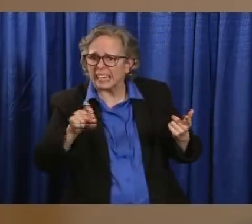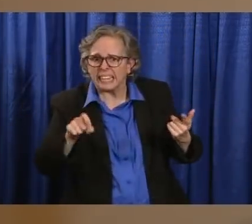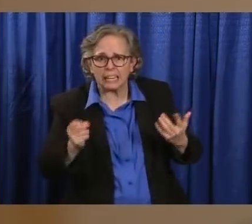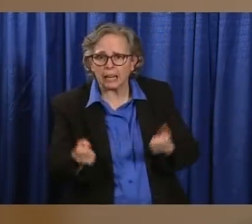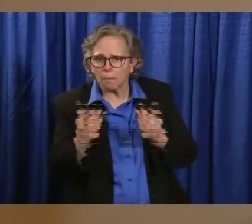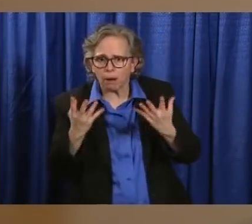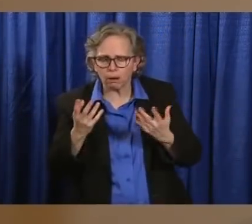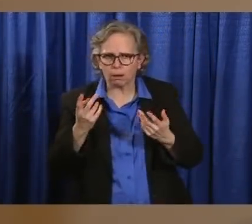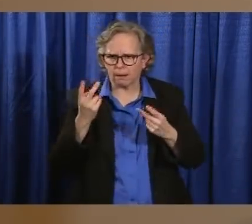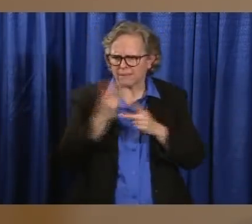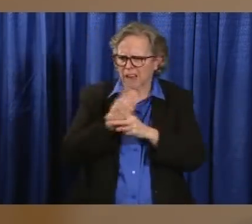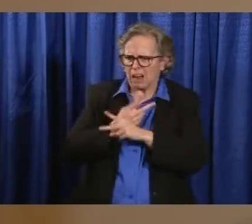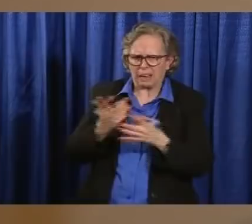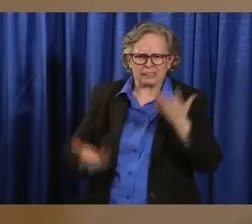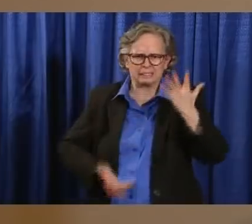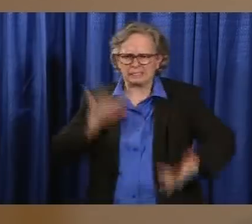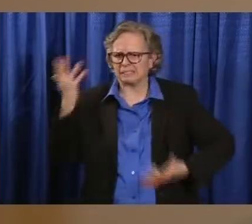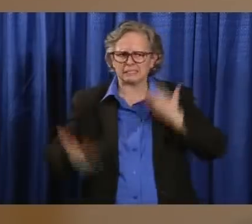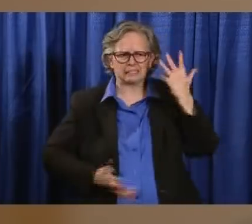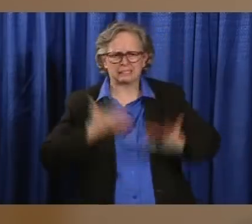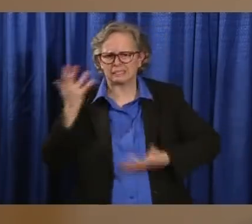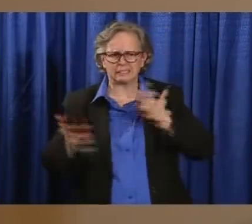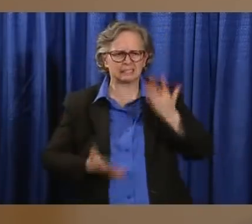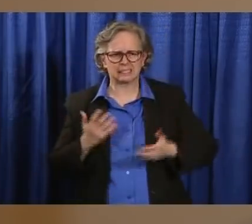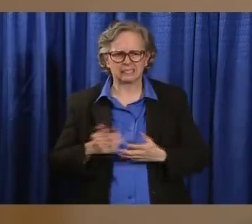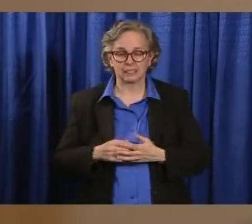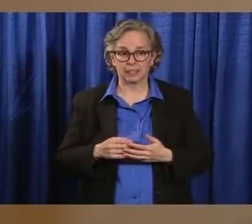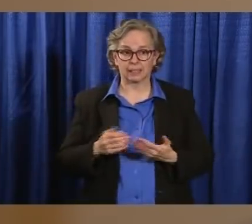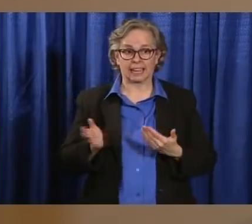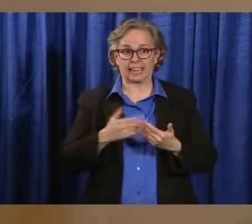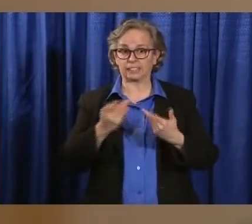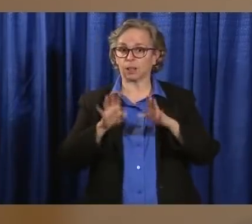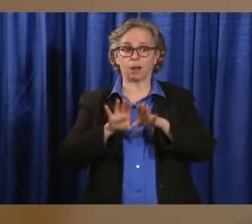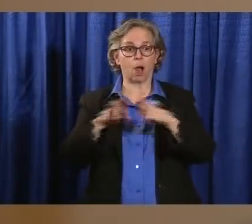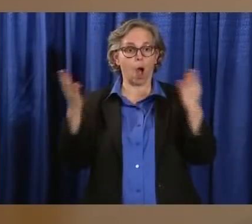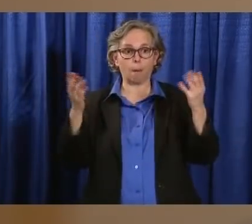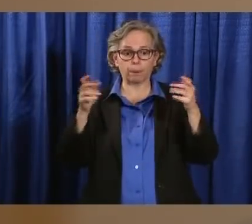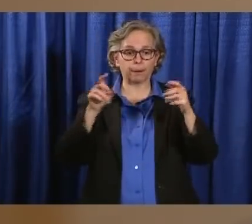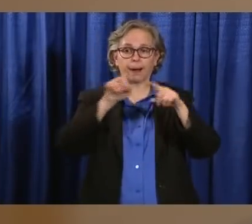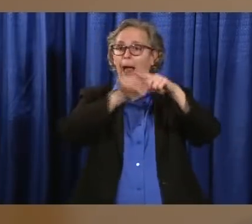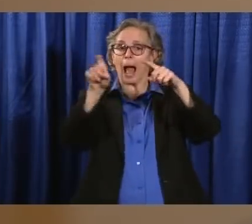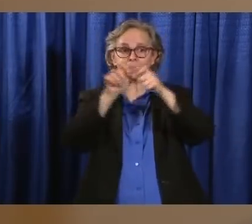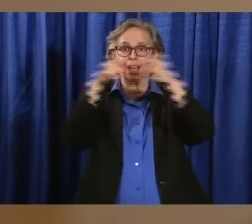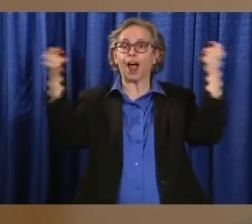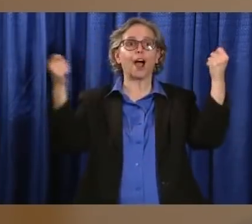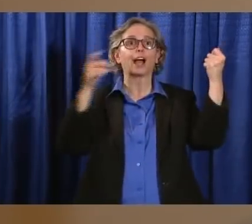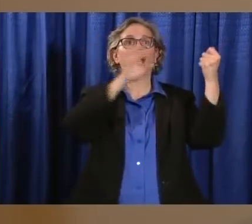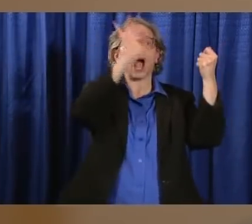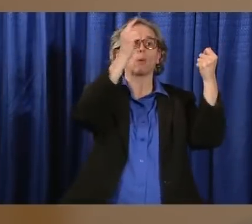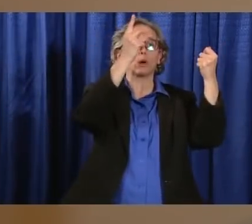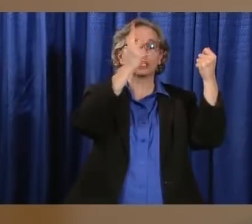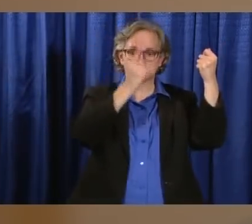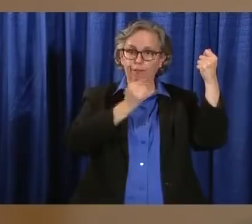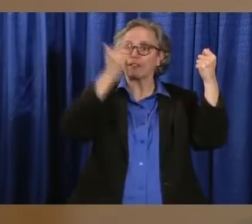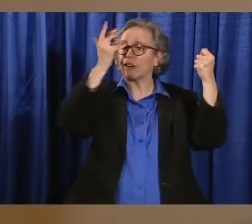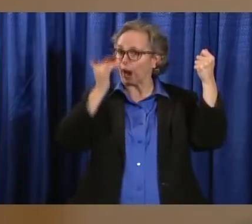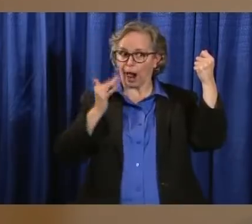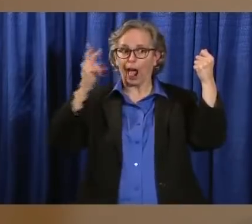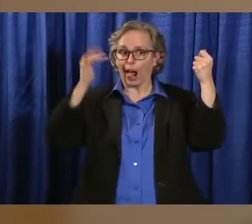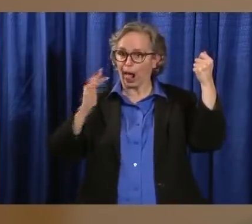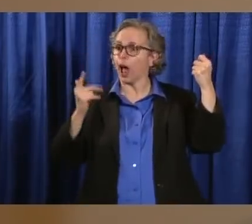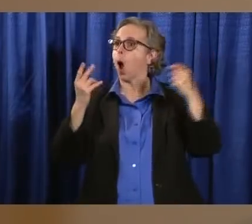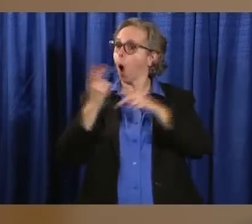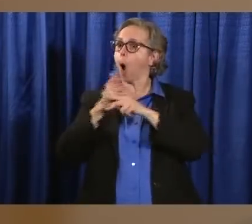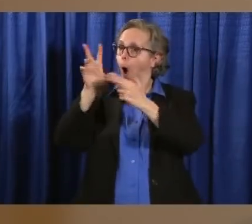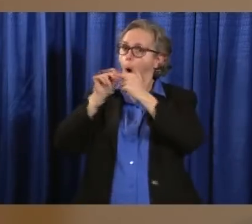And it's not like you can look in folks' closets to see what somebody might be using, what beds might be available at 1 p.m.